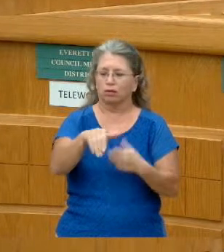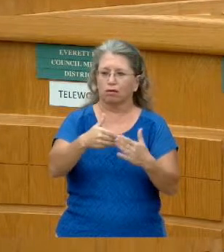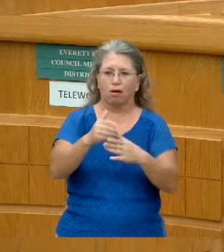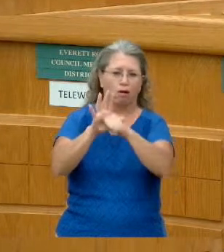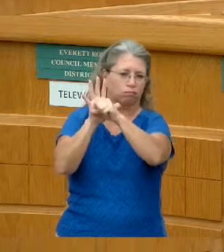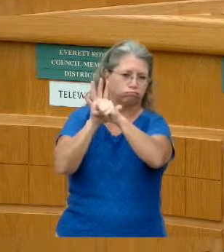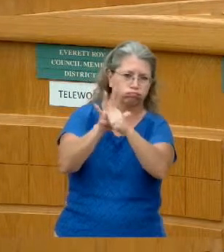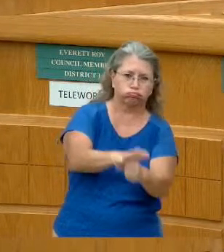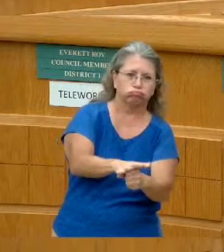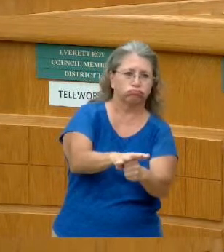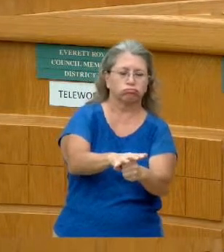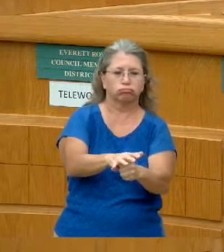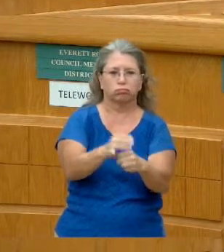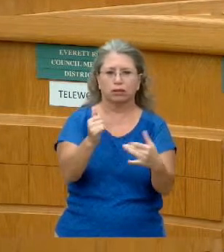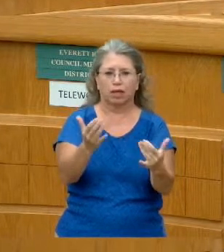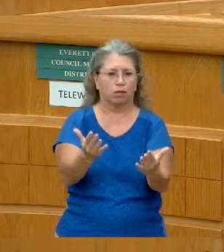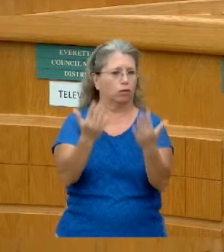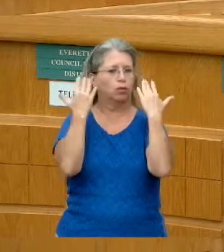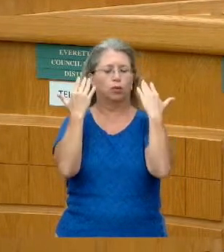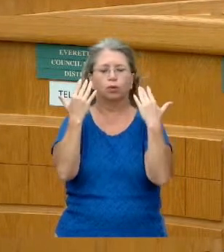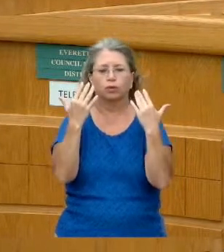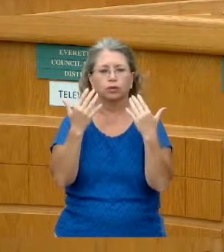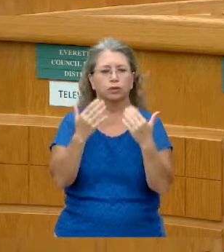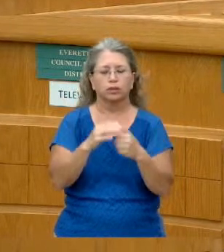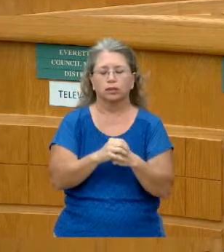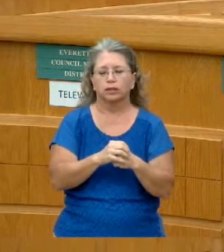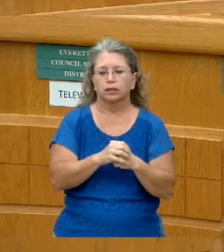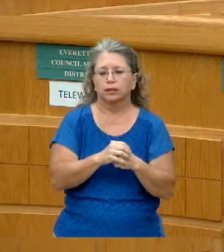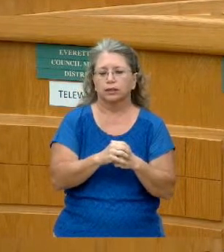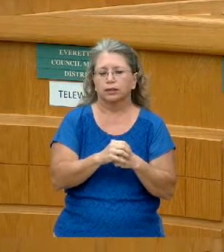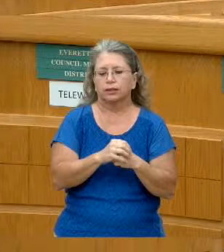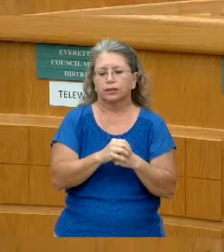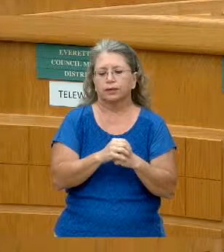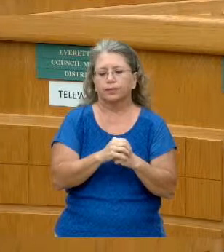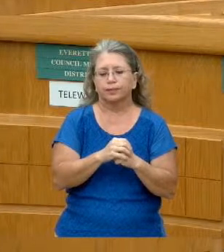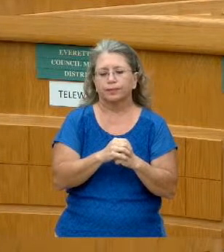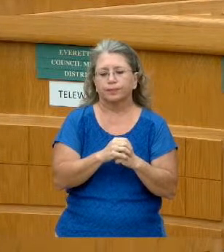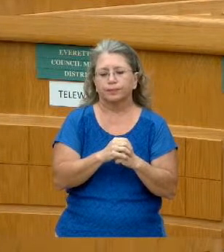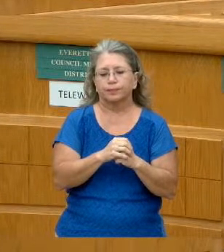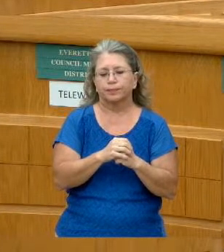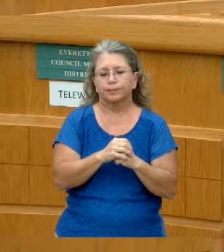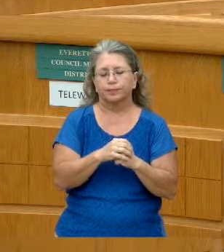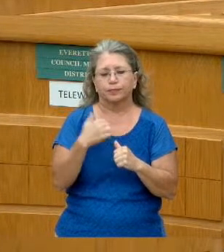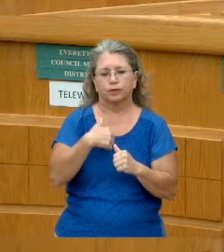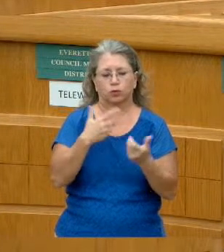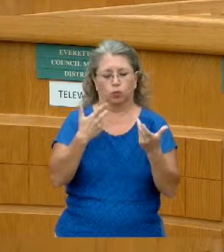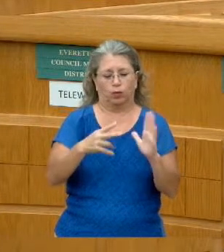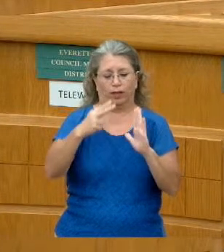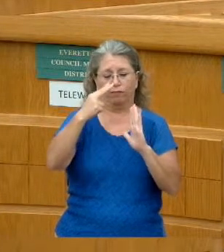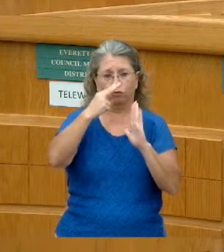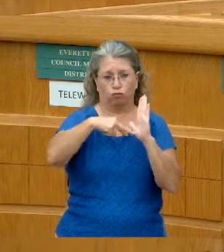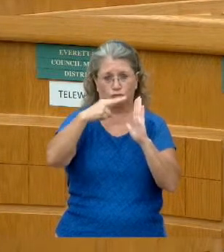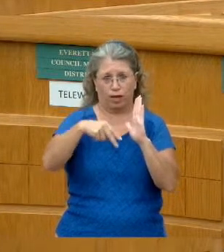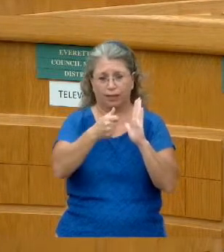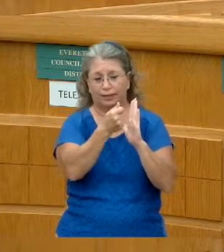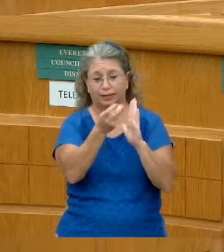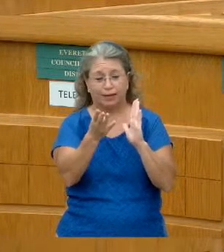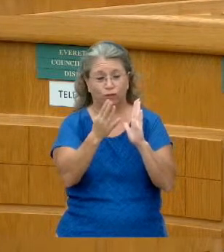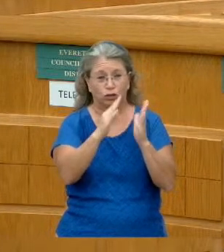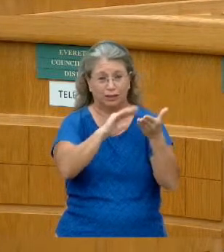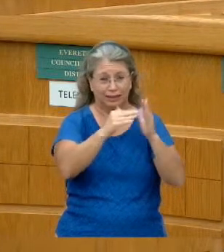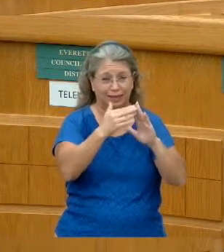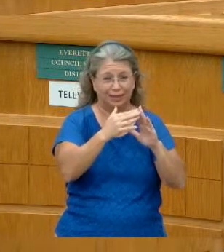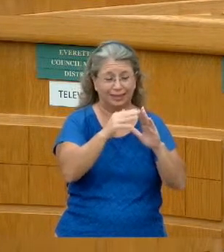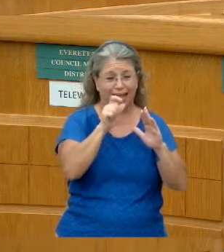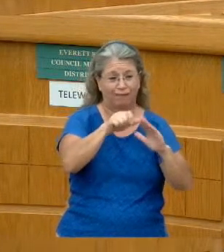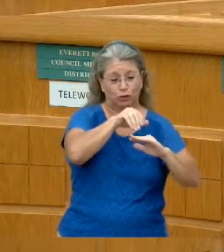at capacity or over capacity. And we hear or we have read that several cities are shipping patients to other